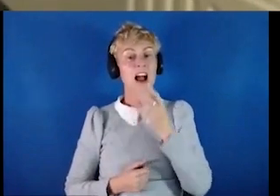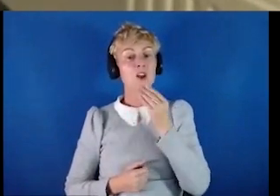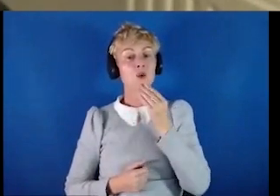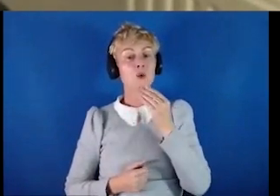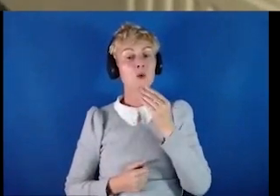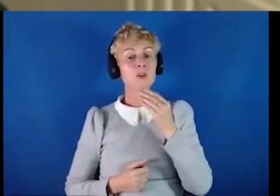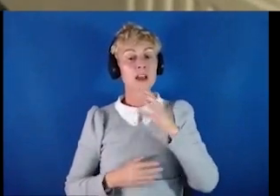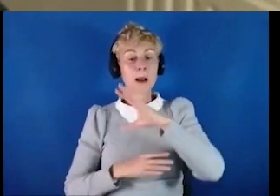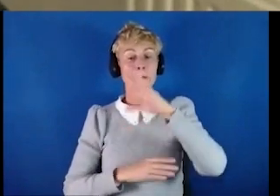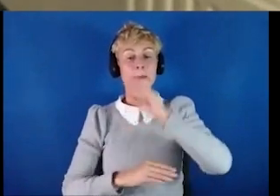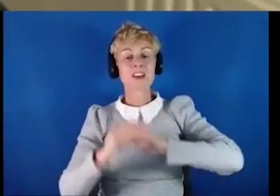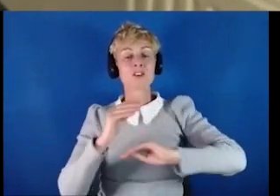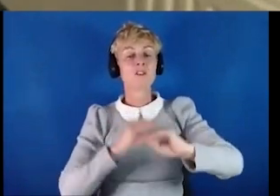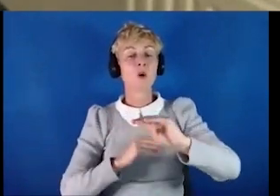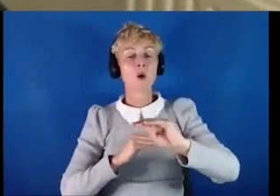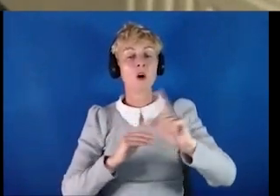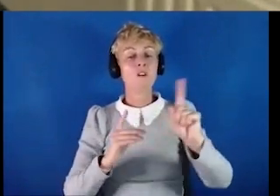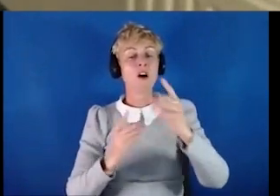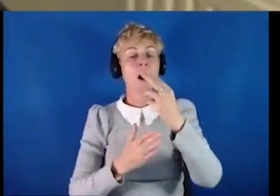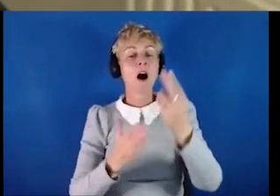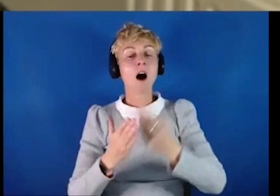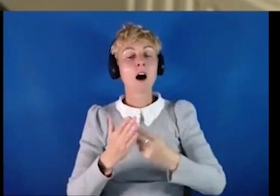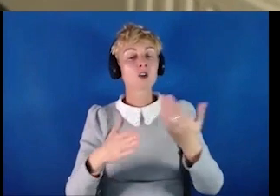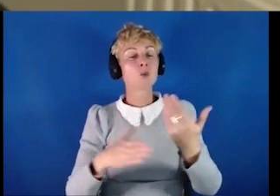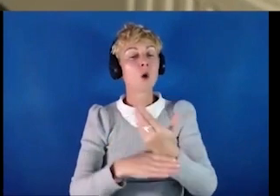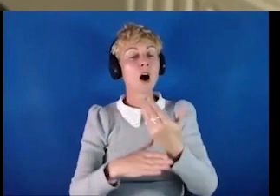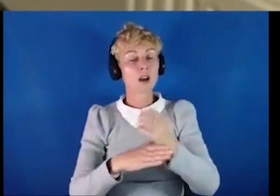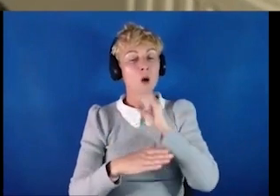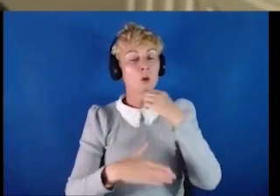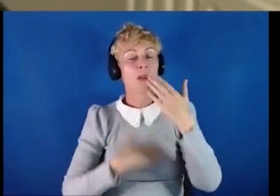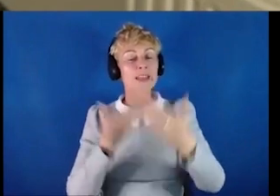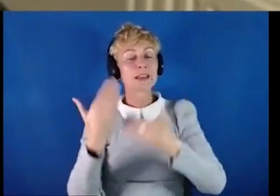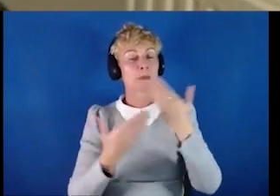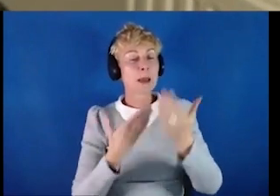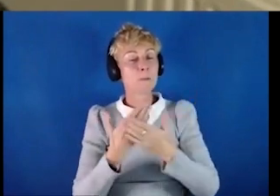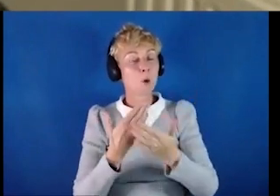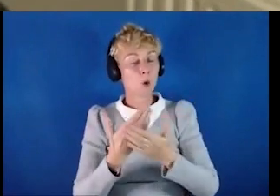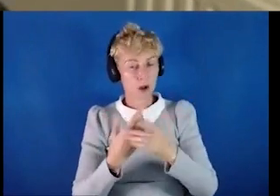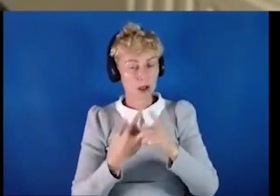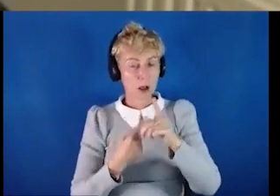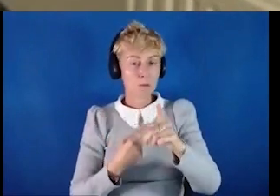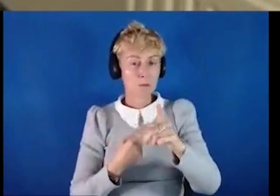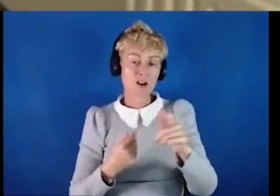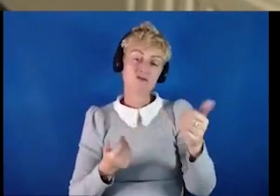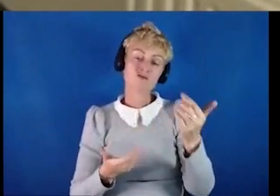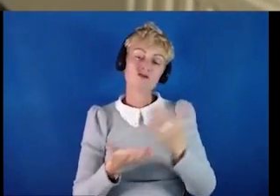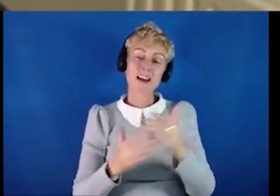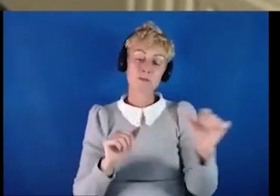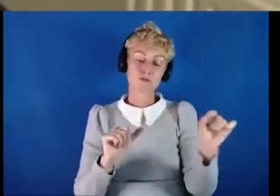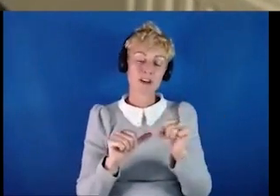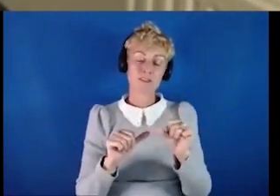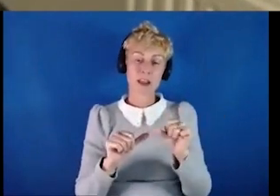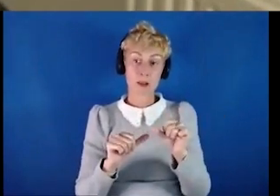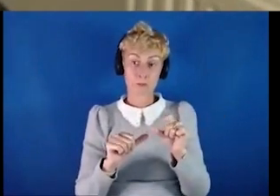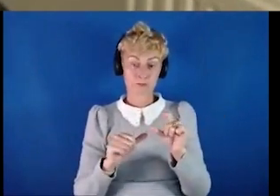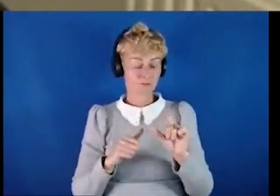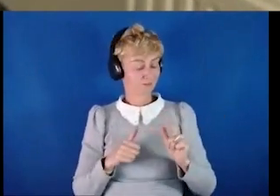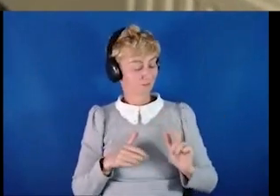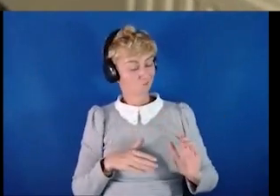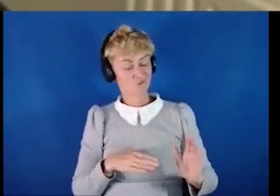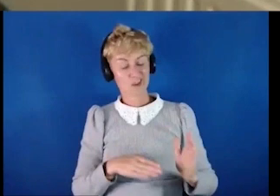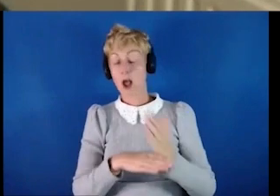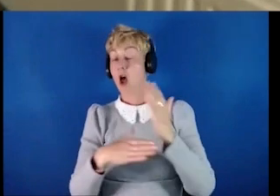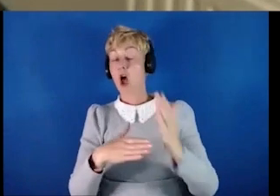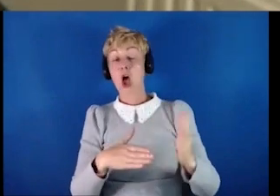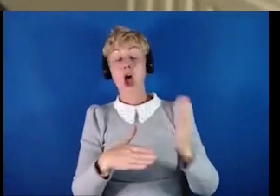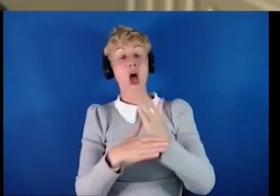which you'll hear more about in a bit. But just sort of briefly, we had the idea early on when we had a sort of prototype